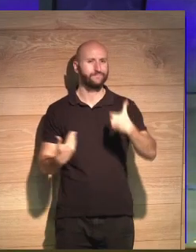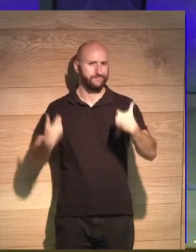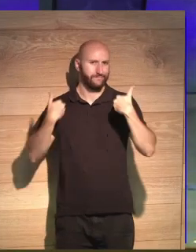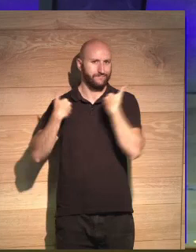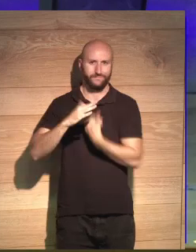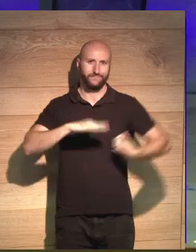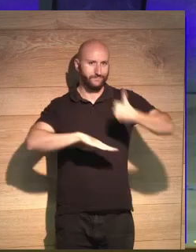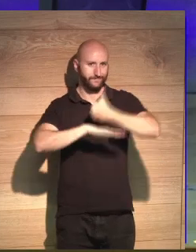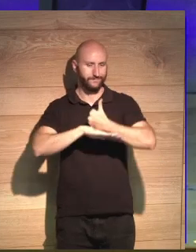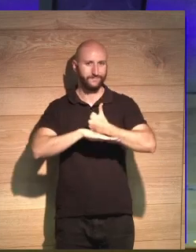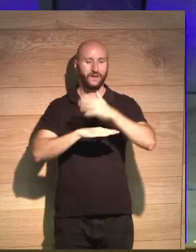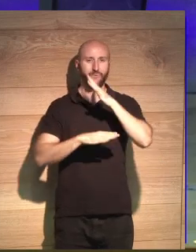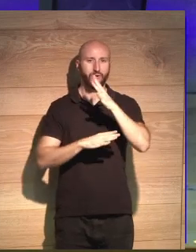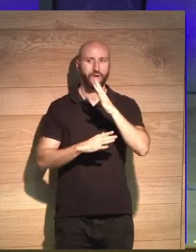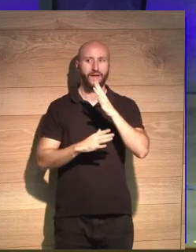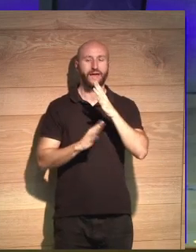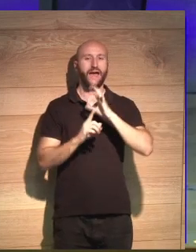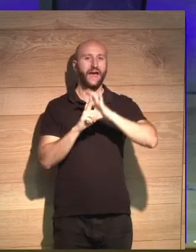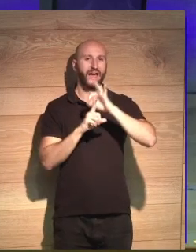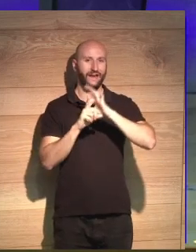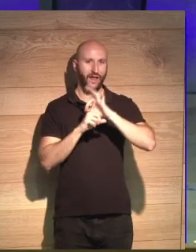it has been said, Belén is the